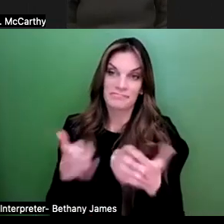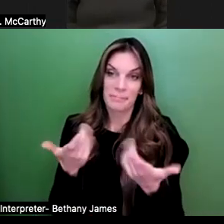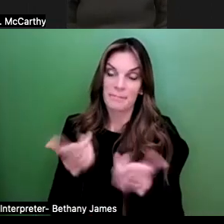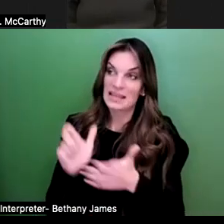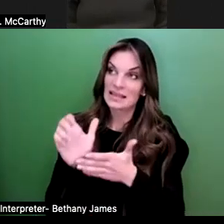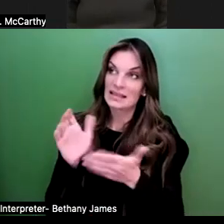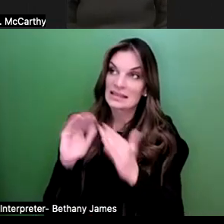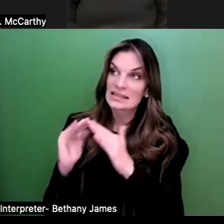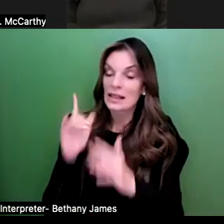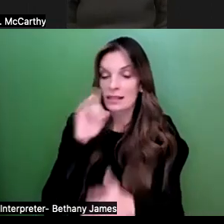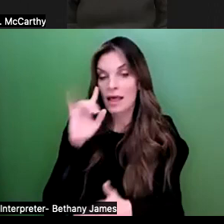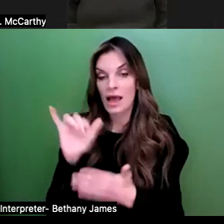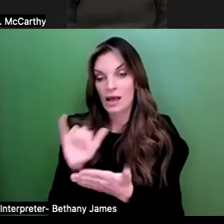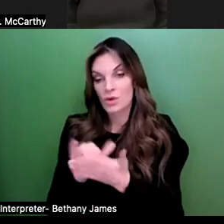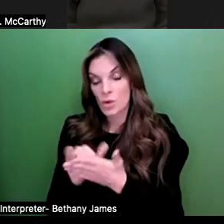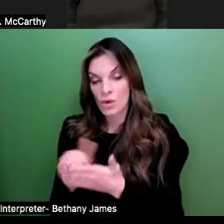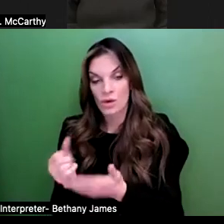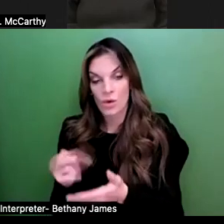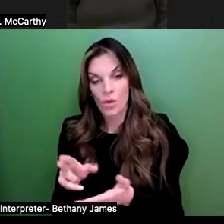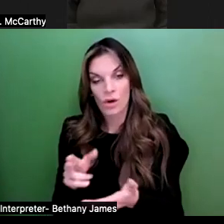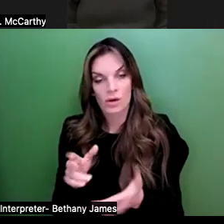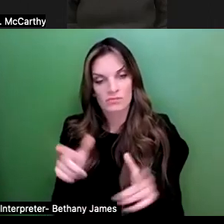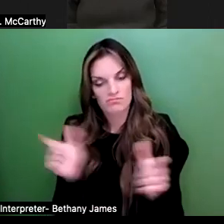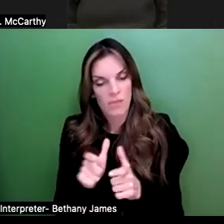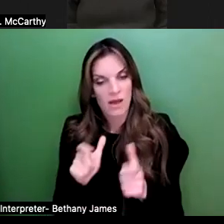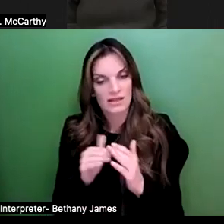York to small towns even smaller than Tarrytown.